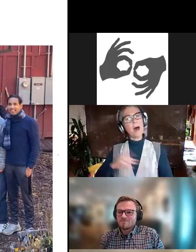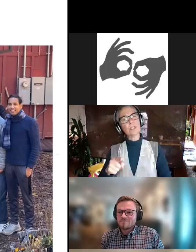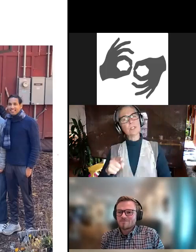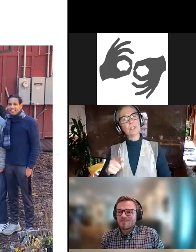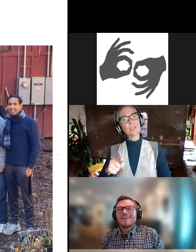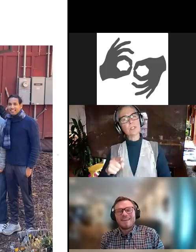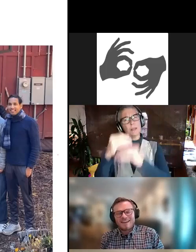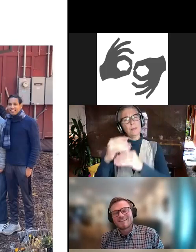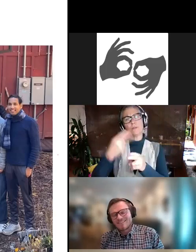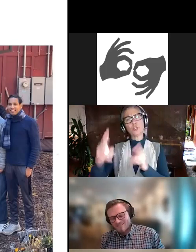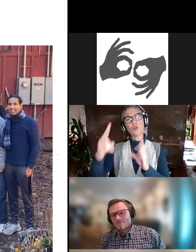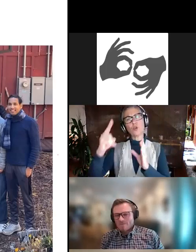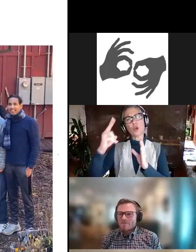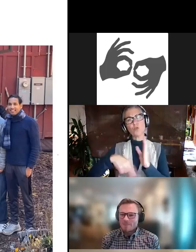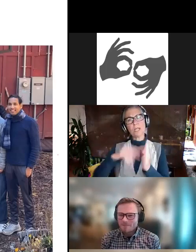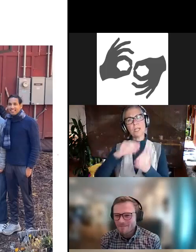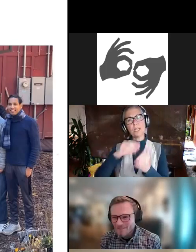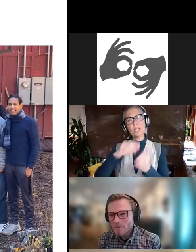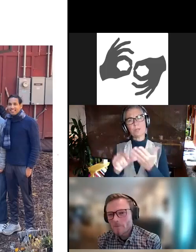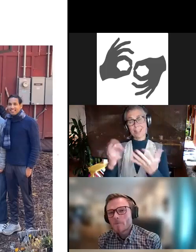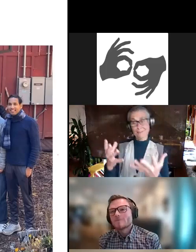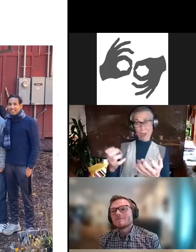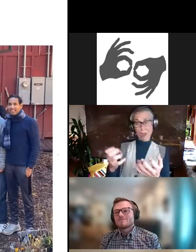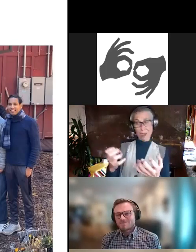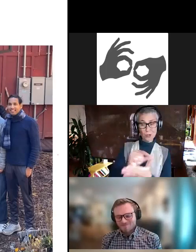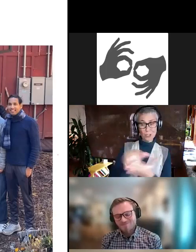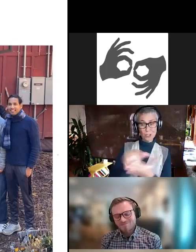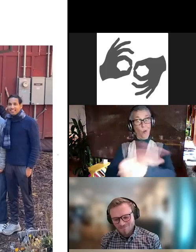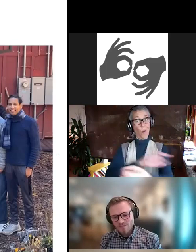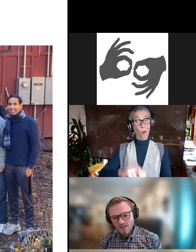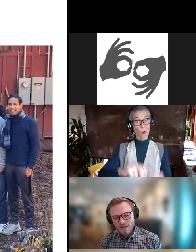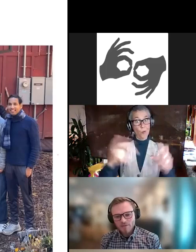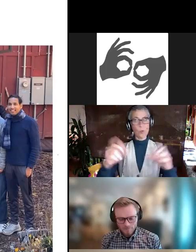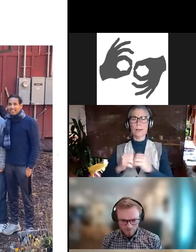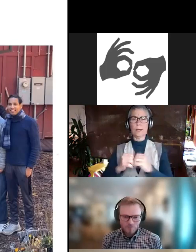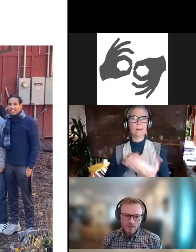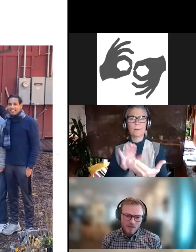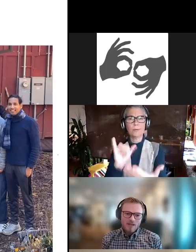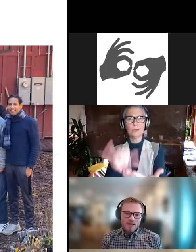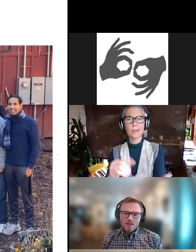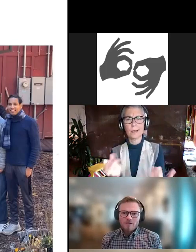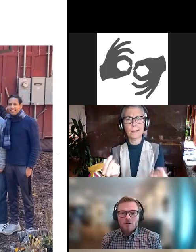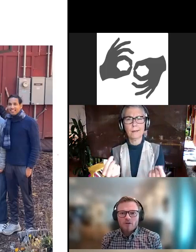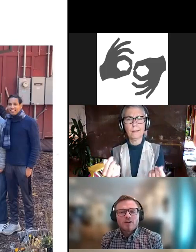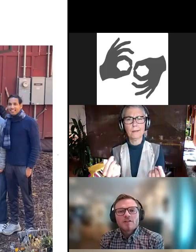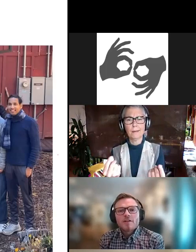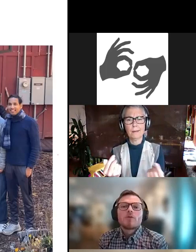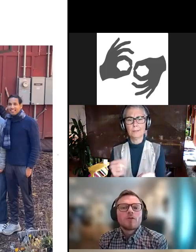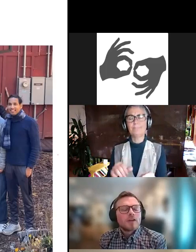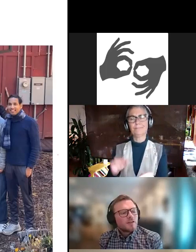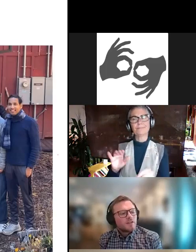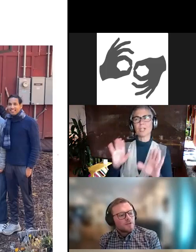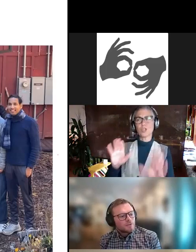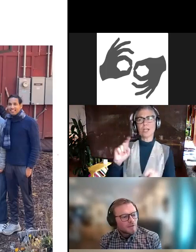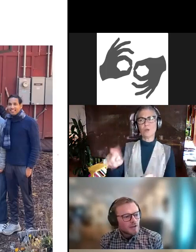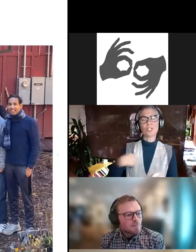short read sequencing. So if you want to sequence the entire protein, like how do you approach that? At what step do you pull? It's a great question. It's something we're